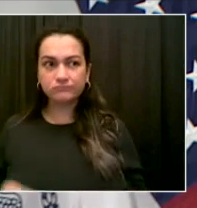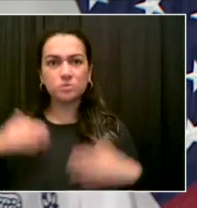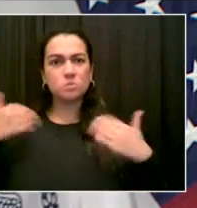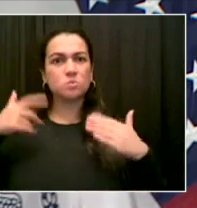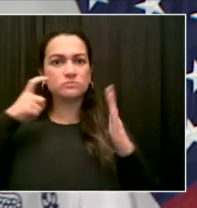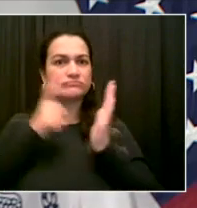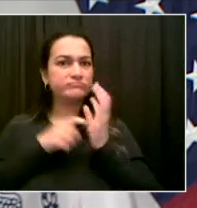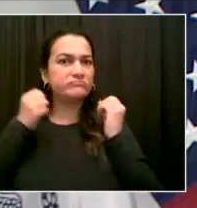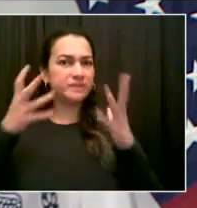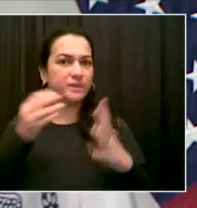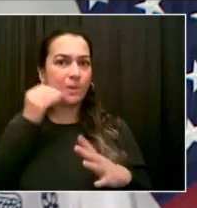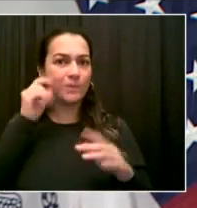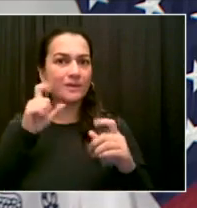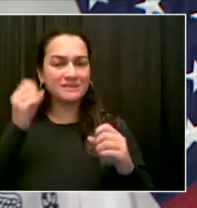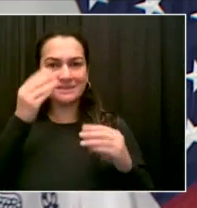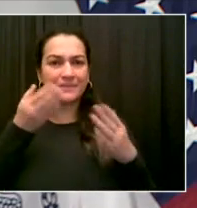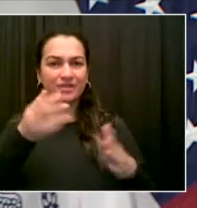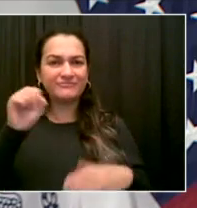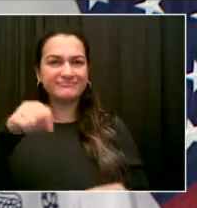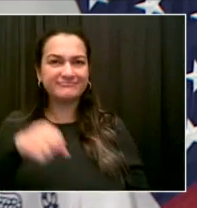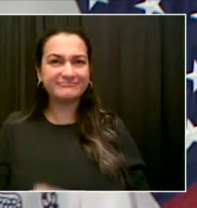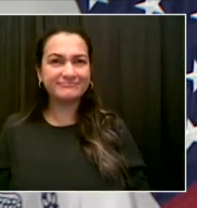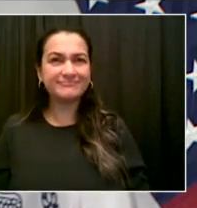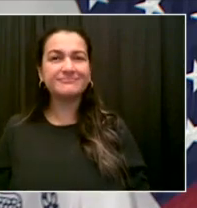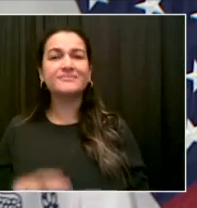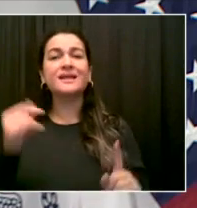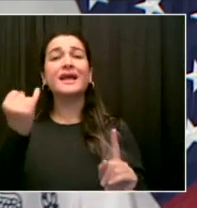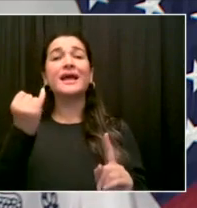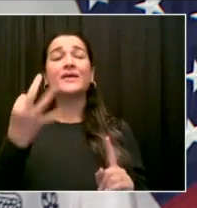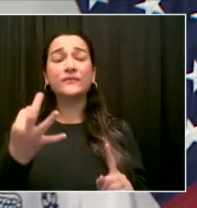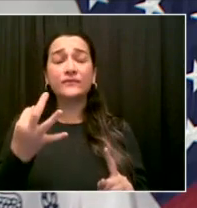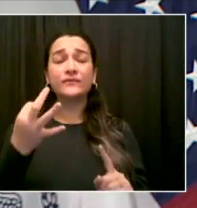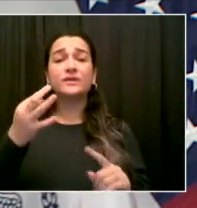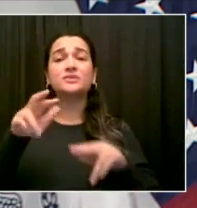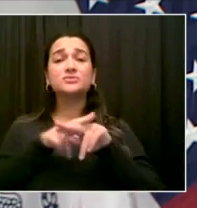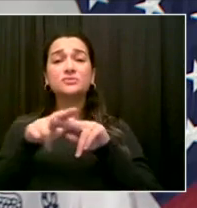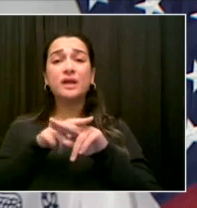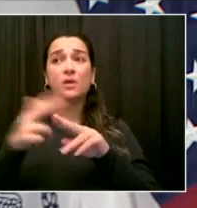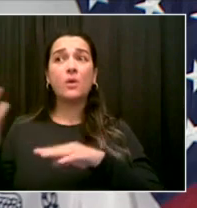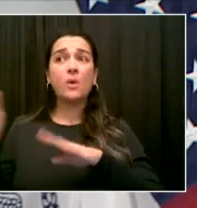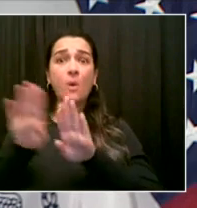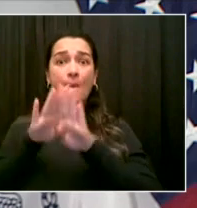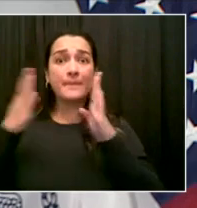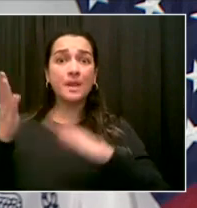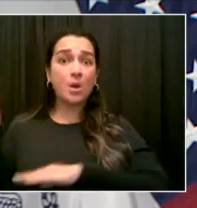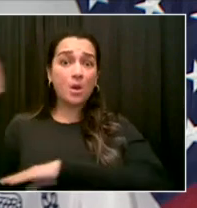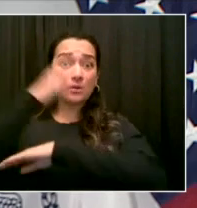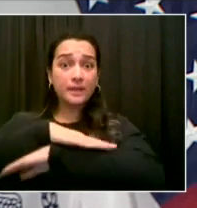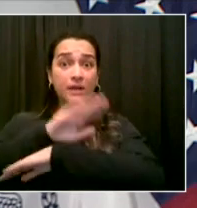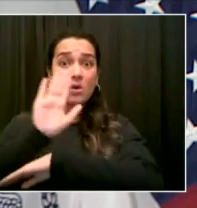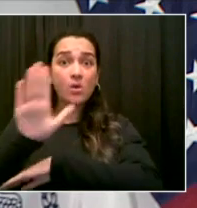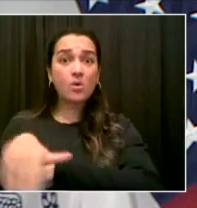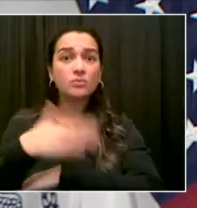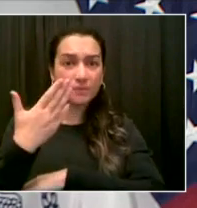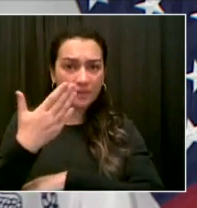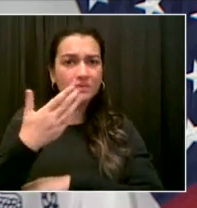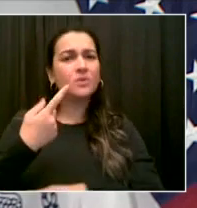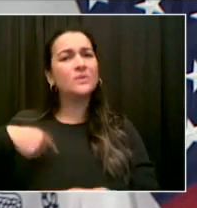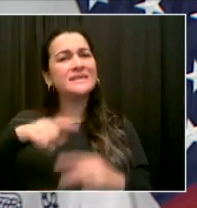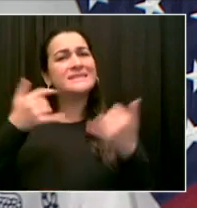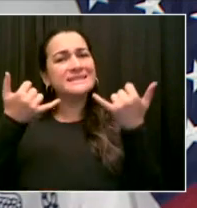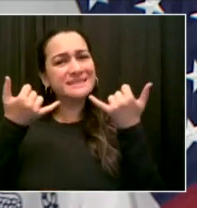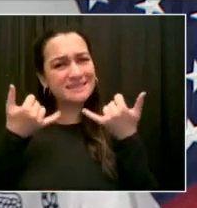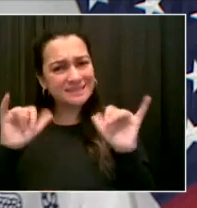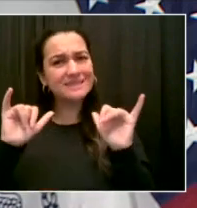those terminus stations in a smart manner, careful coordination between MTA, NYPD, Department of Homeless Services. And